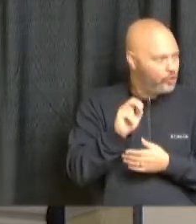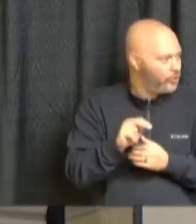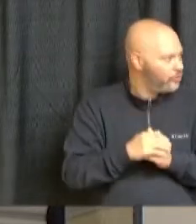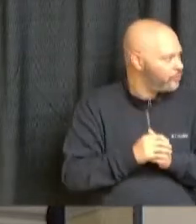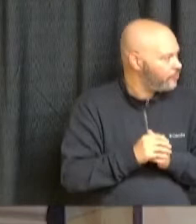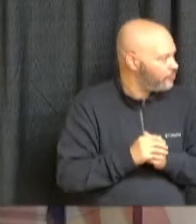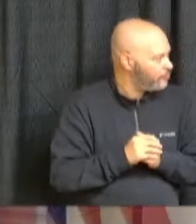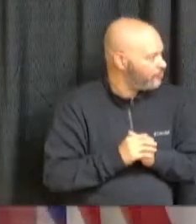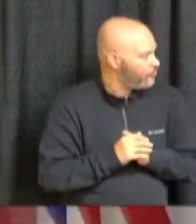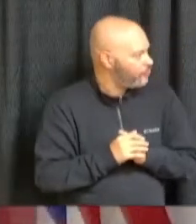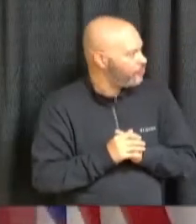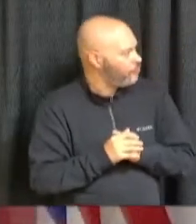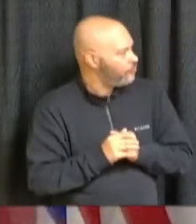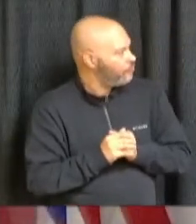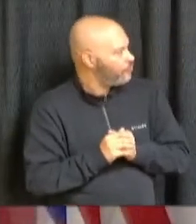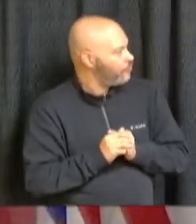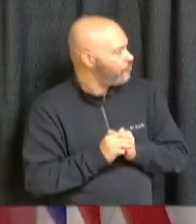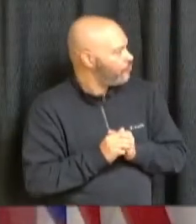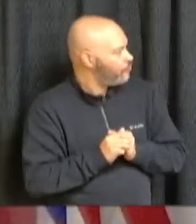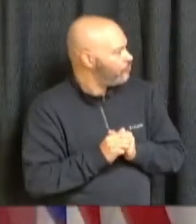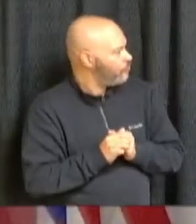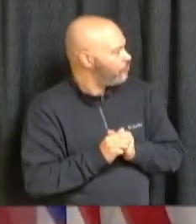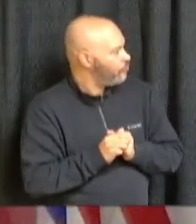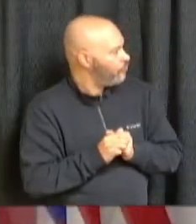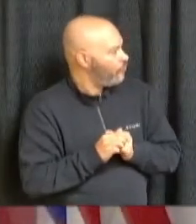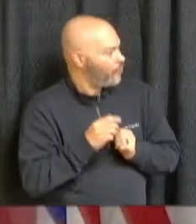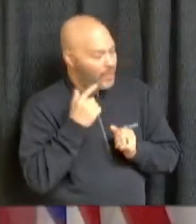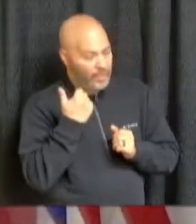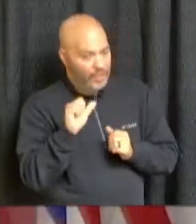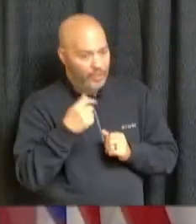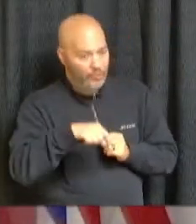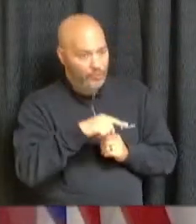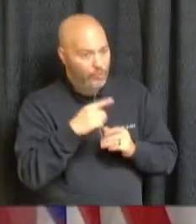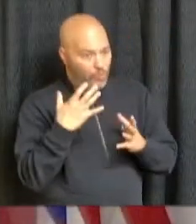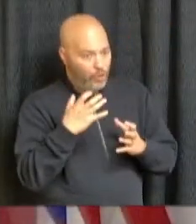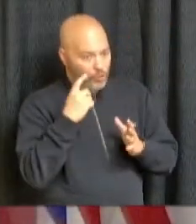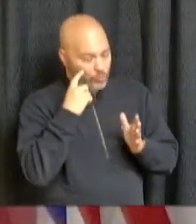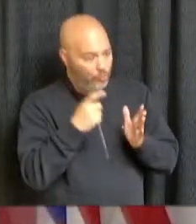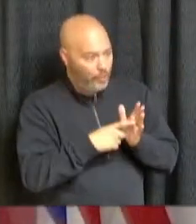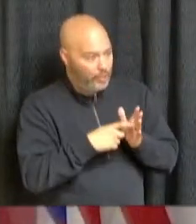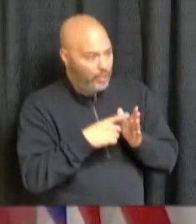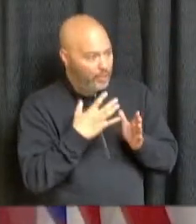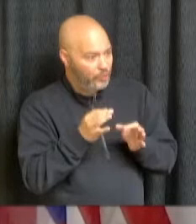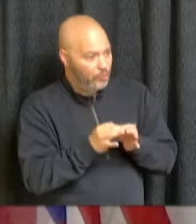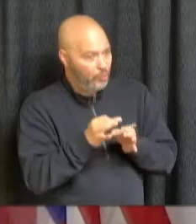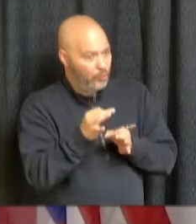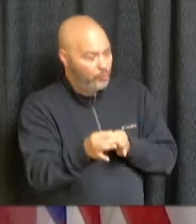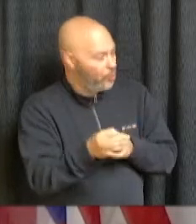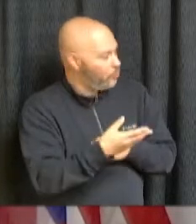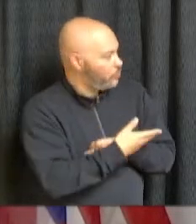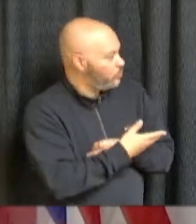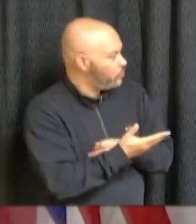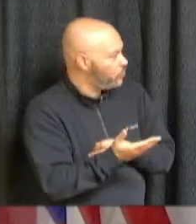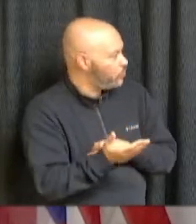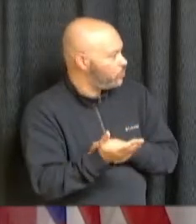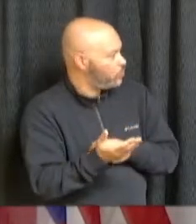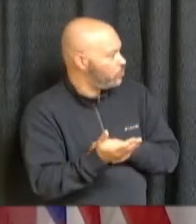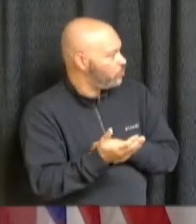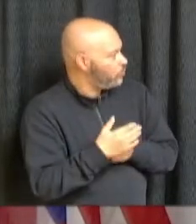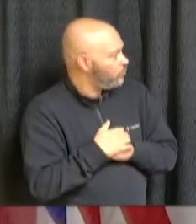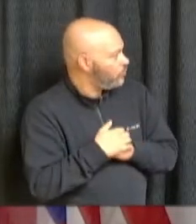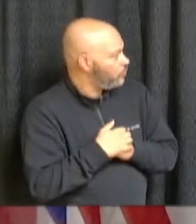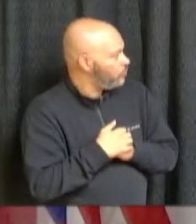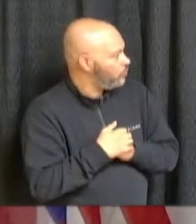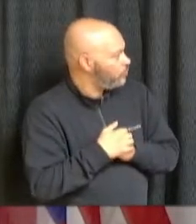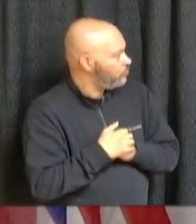Okay, you've heard further explanation. Anybody else wish to be recognized on the motion to postpone? Councilperson Red on the